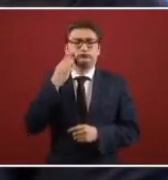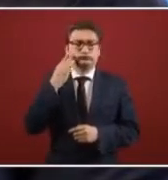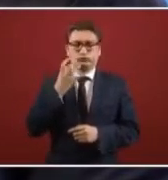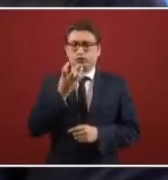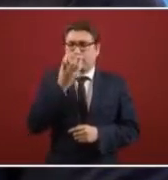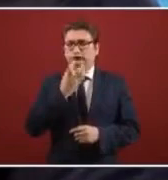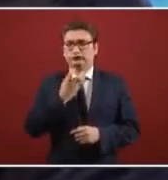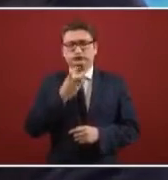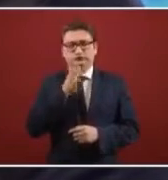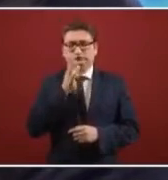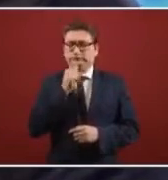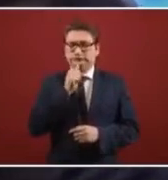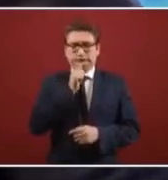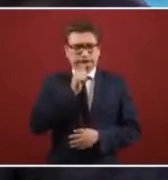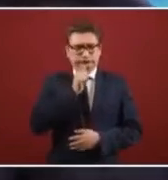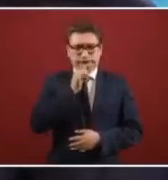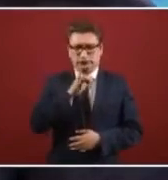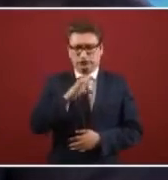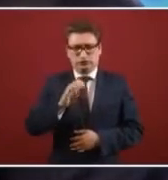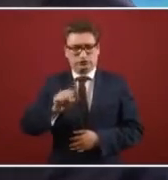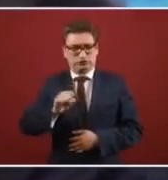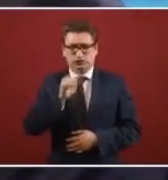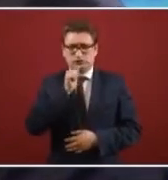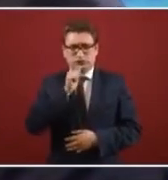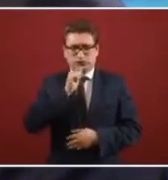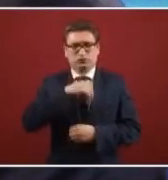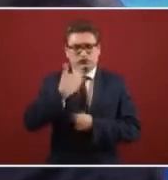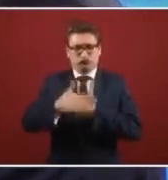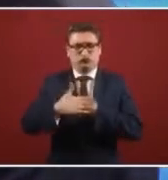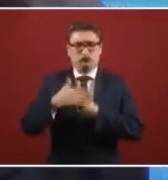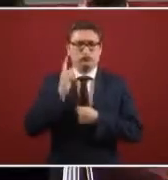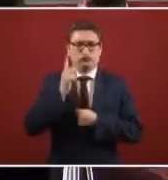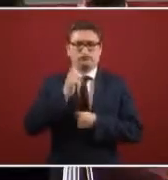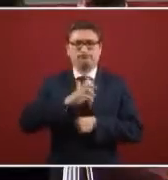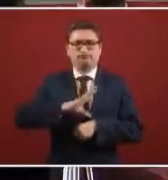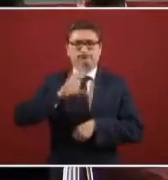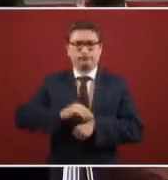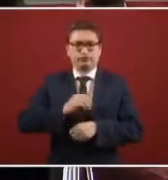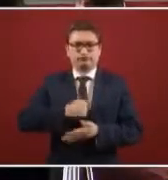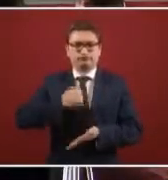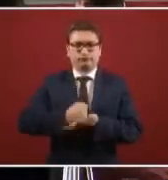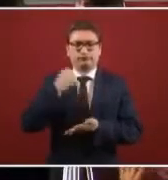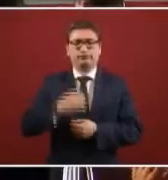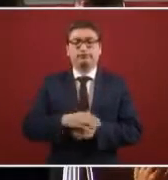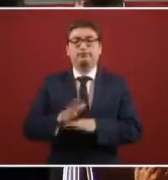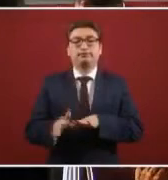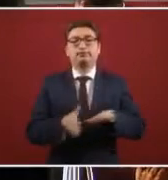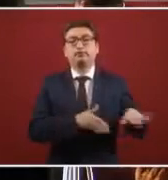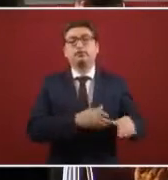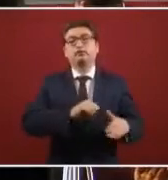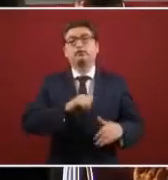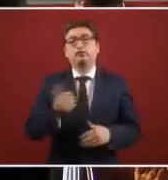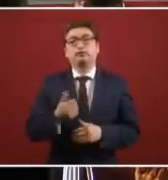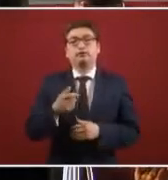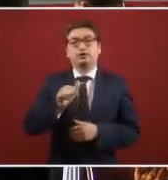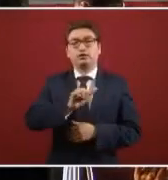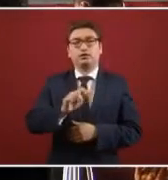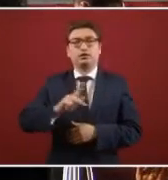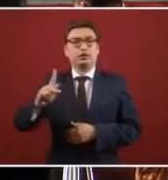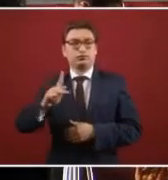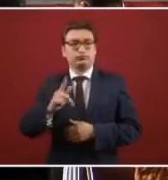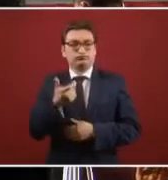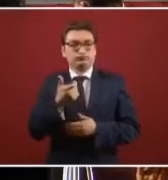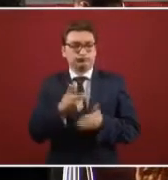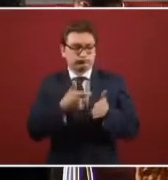Android systems. They still don't have it on the Apple system, so. But there's an app that you can go to see